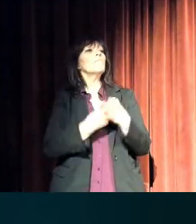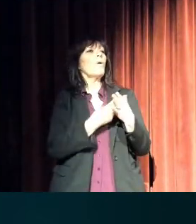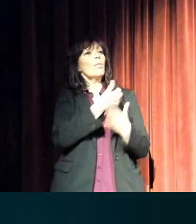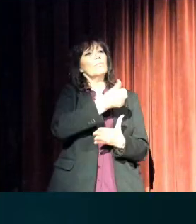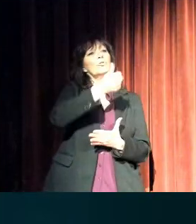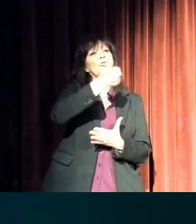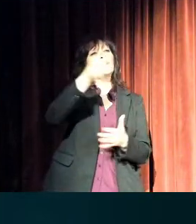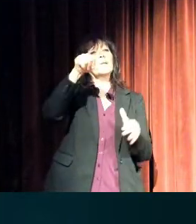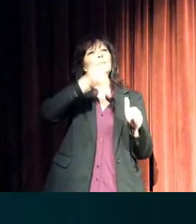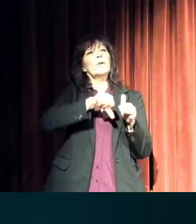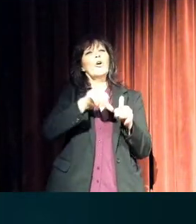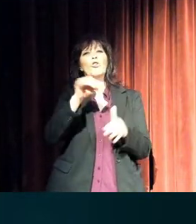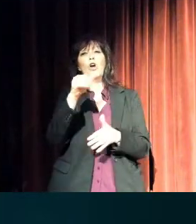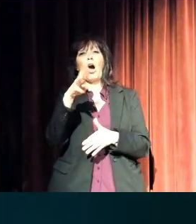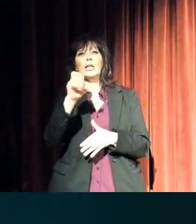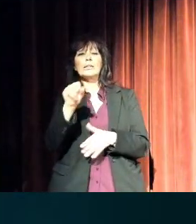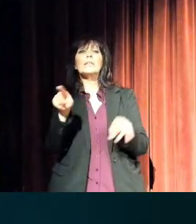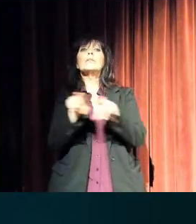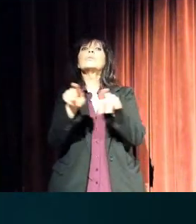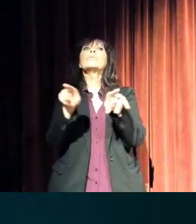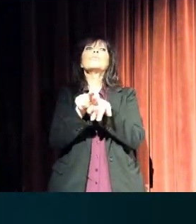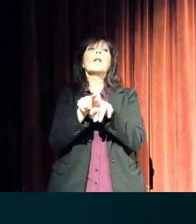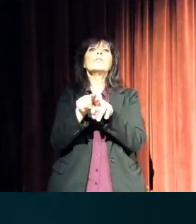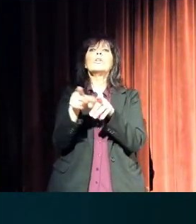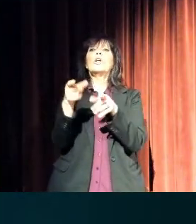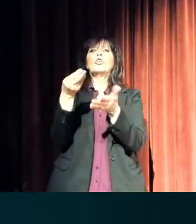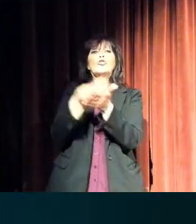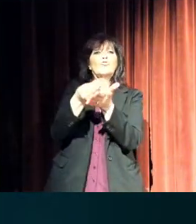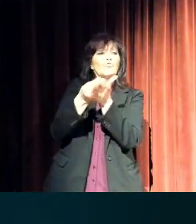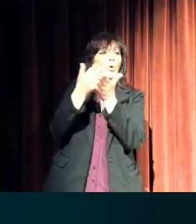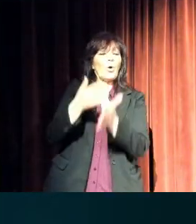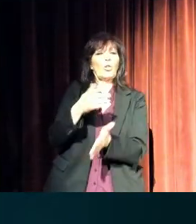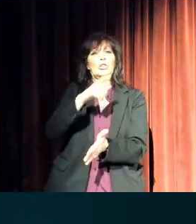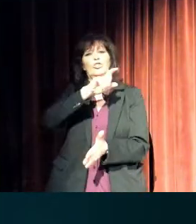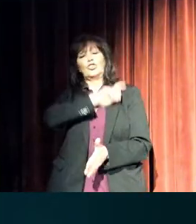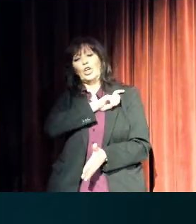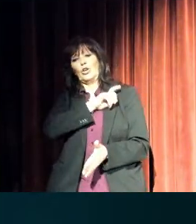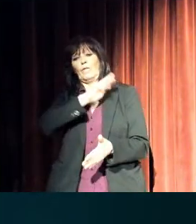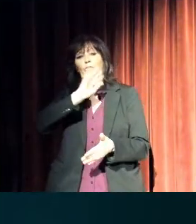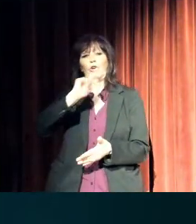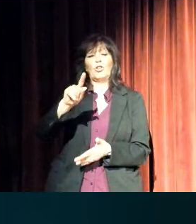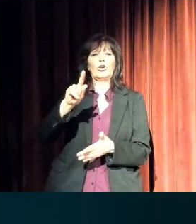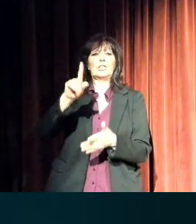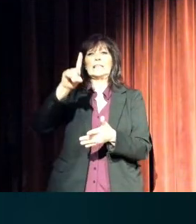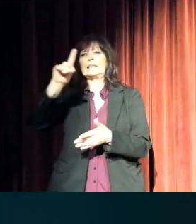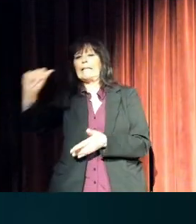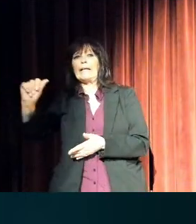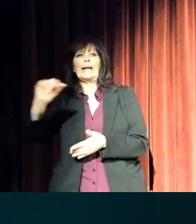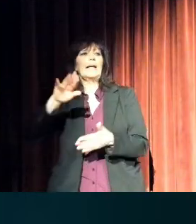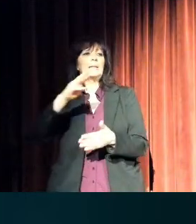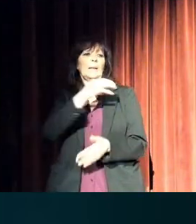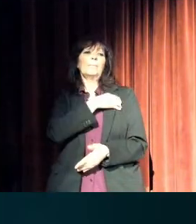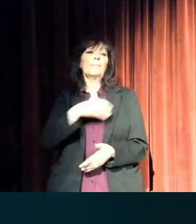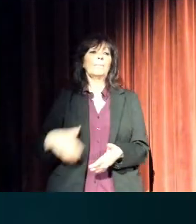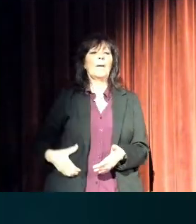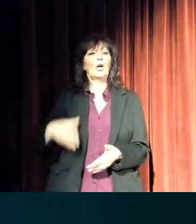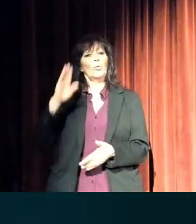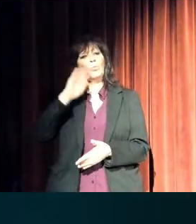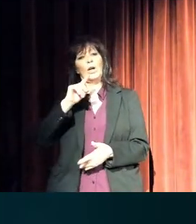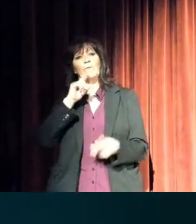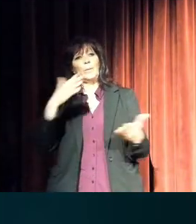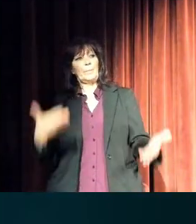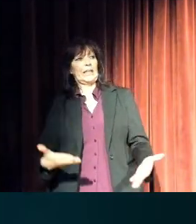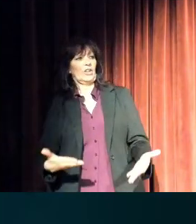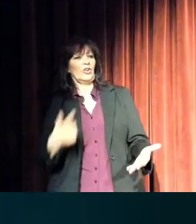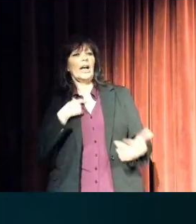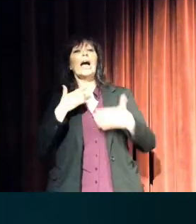Minority Caucuses, as well as the Comptroller, Sheriff, Clerk, District Attorney, and of course, Mayor Byron Brown for being